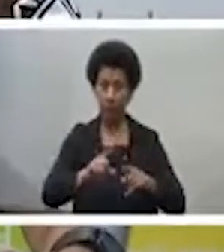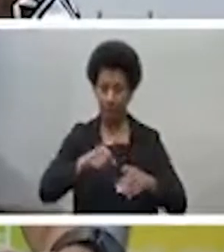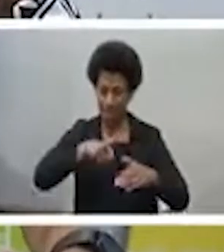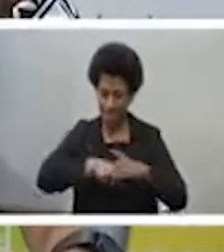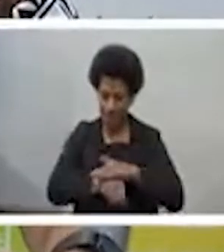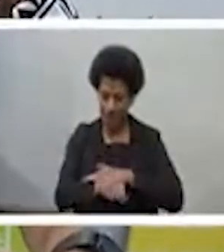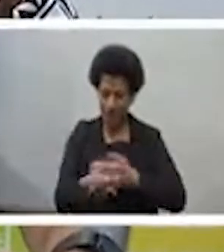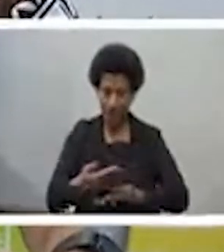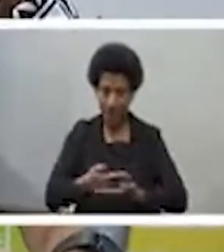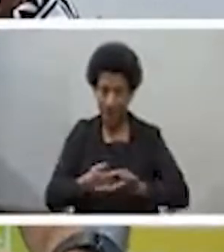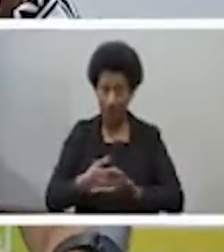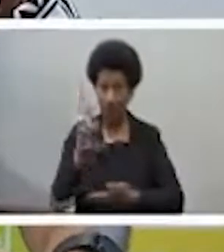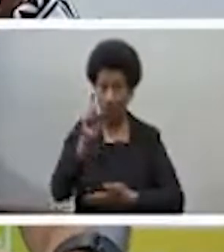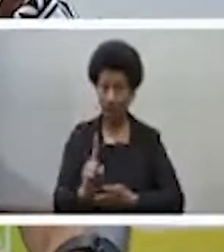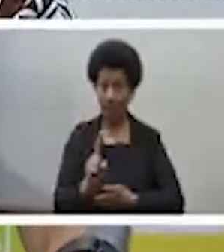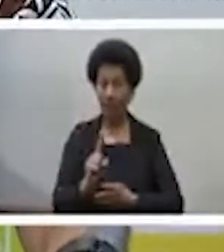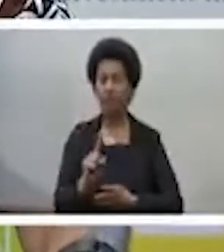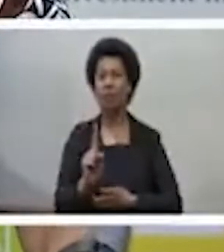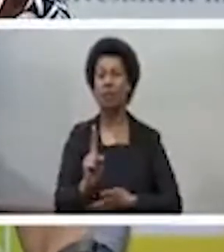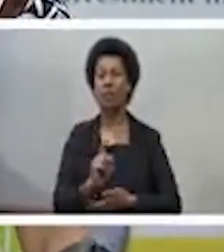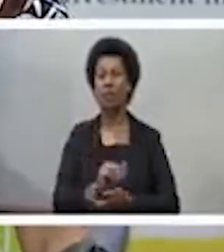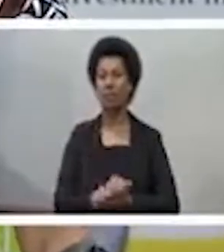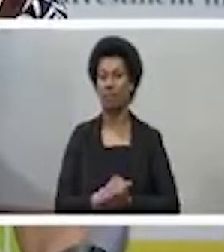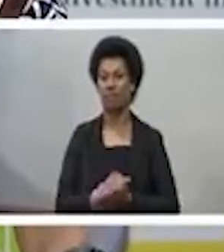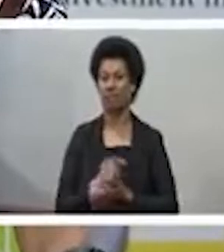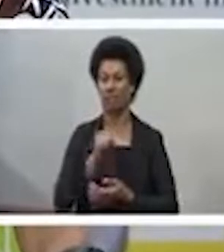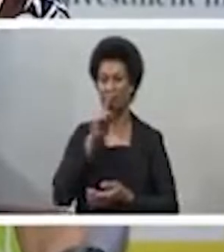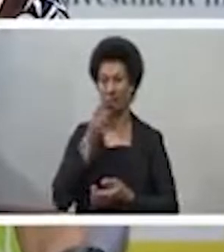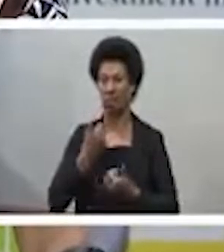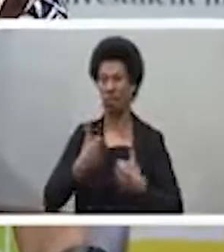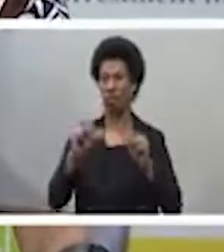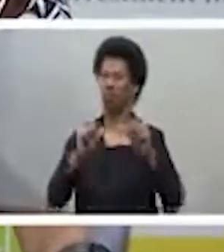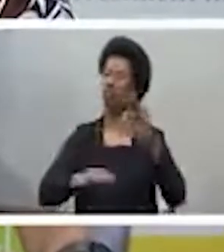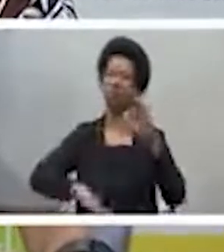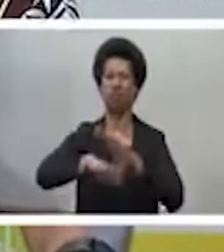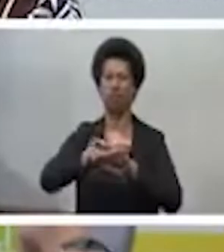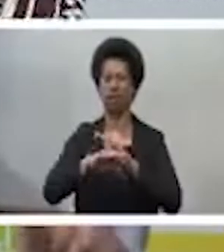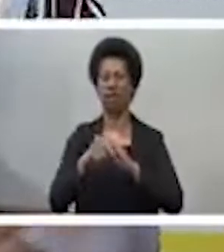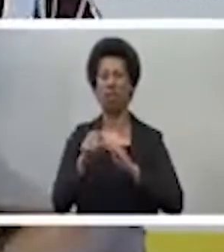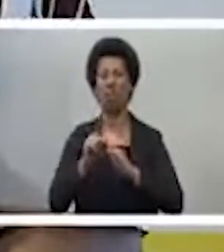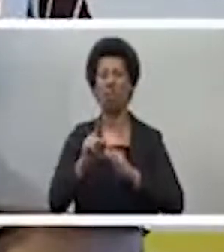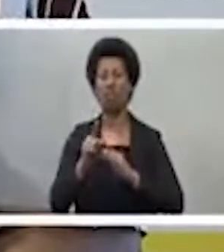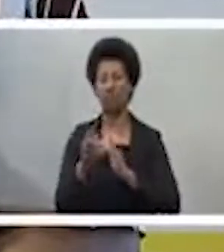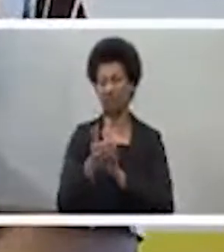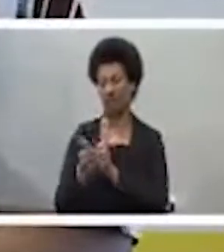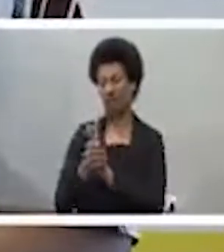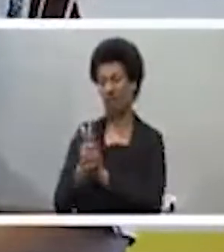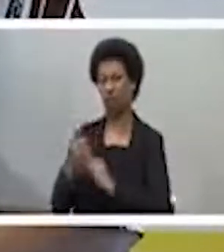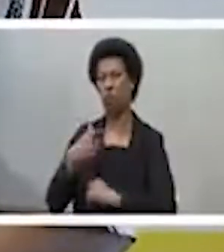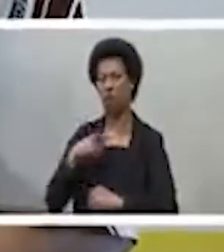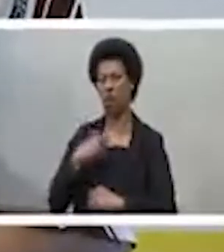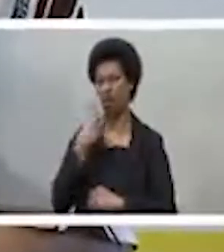is prevented from reaching his or her full potential because of challenges relating to